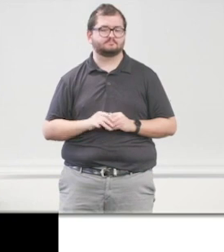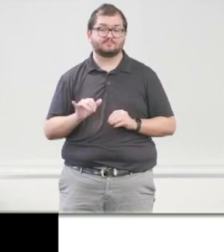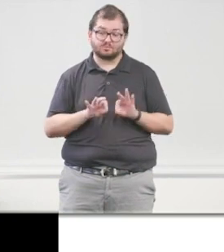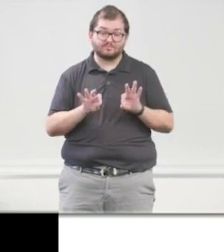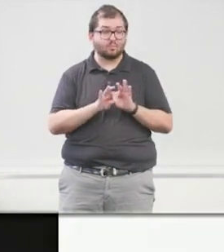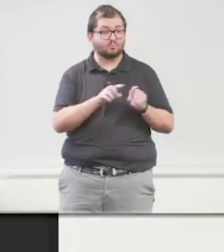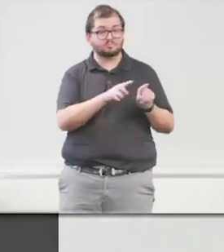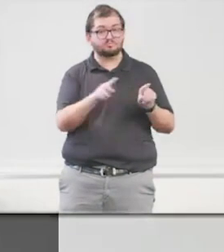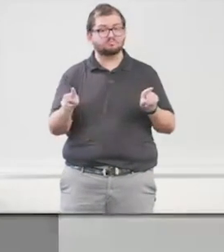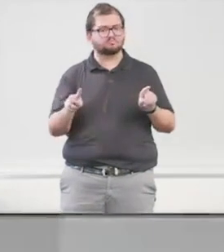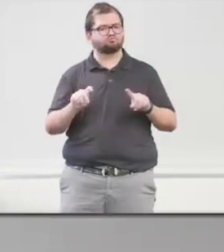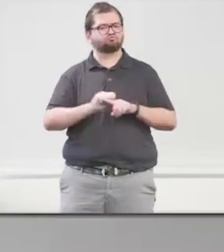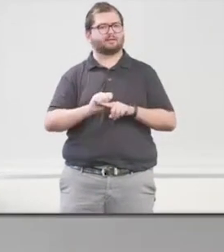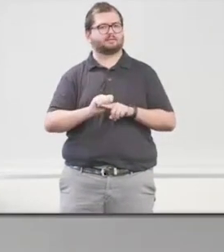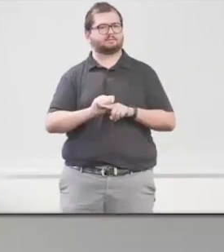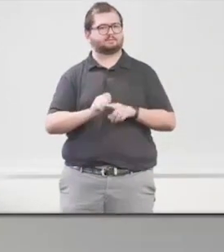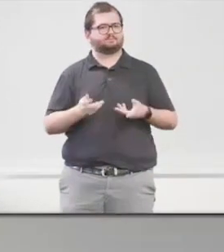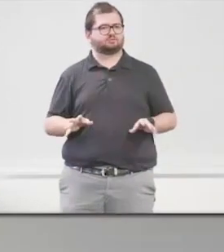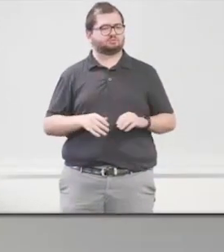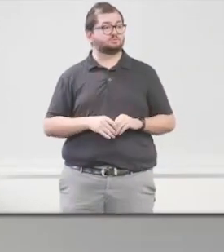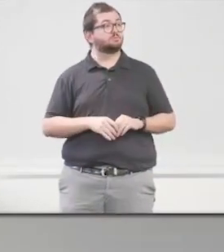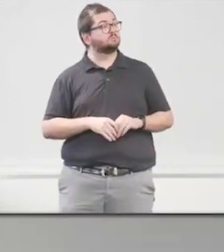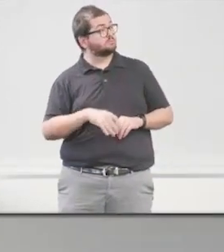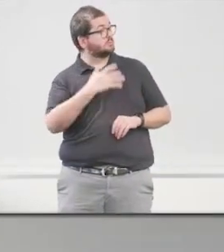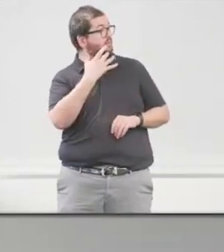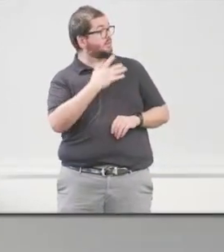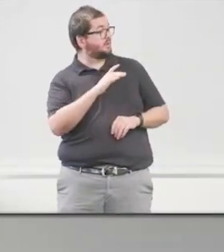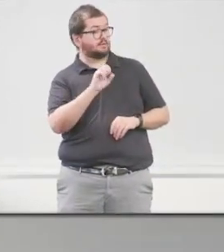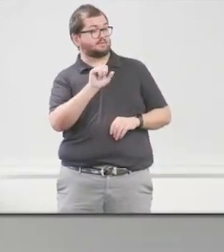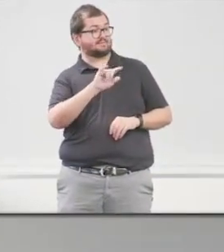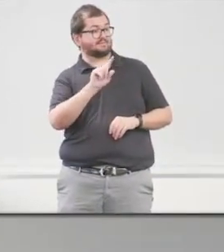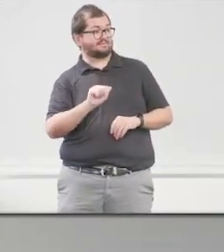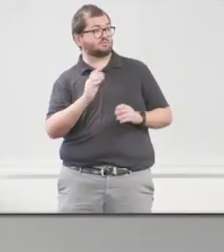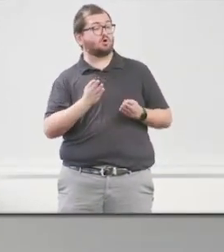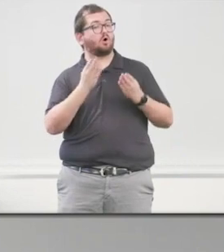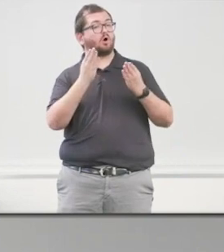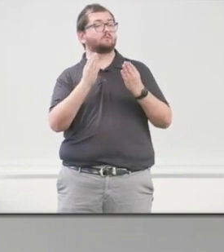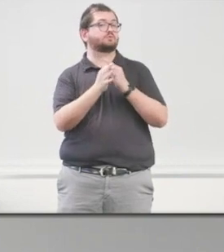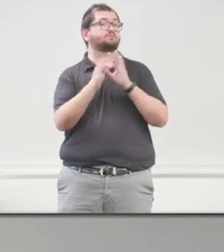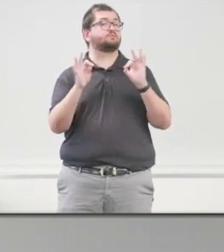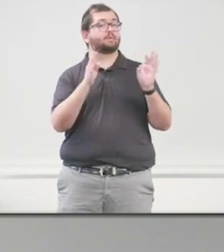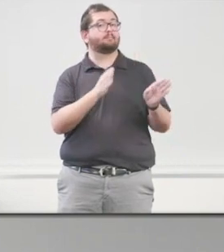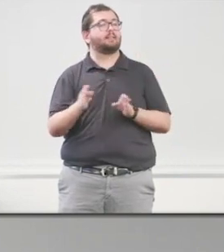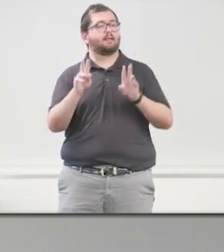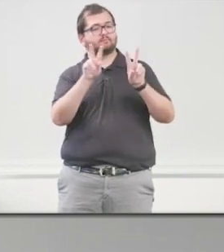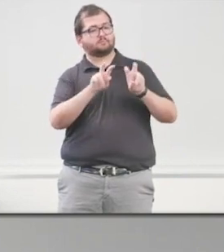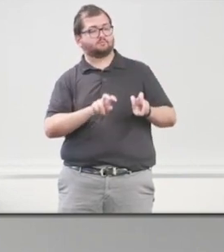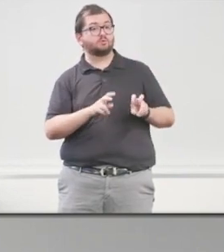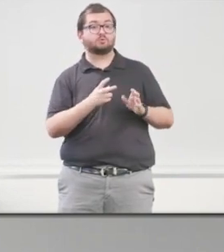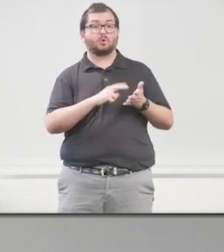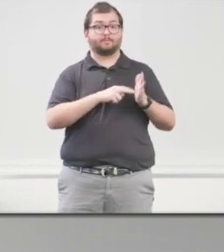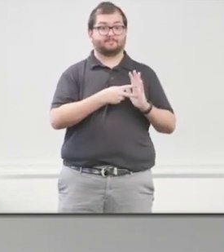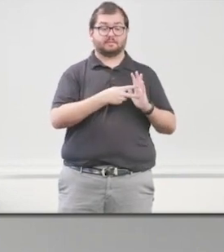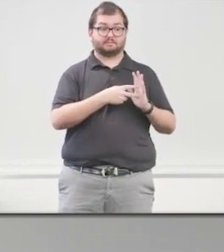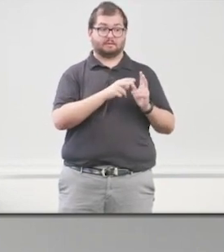people. And as luck would have it, CISA offers a free incident management review program that will either help you develop an incident response